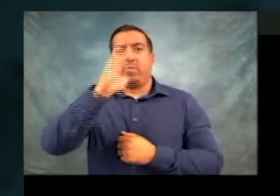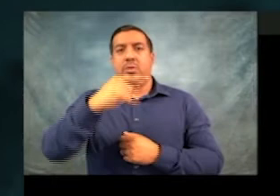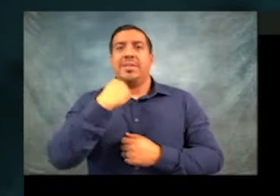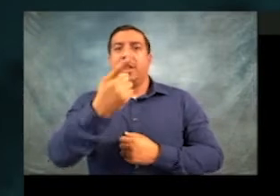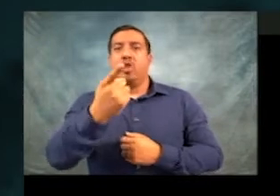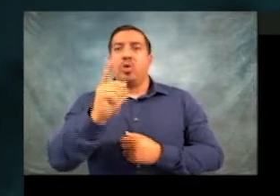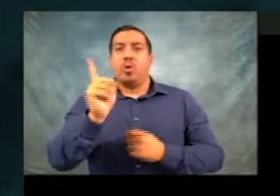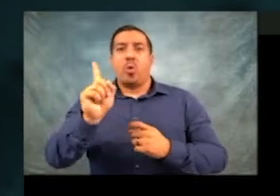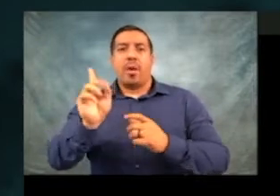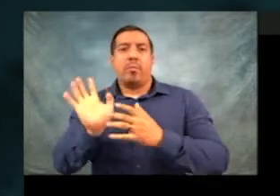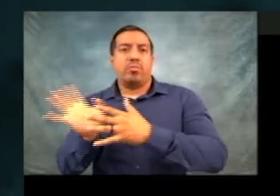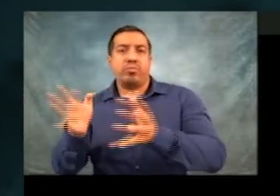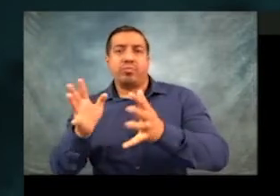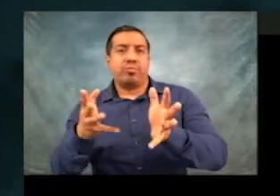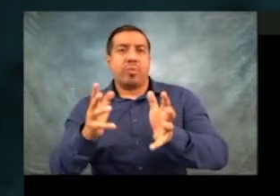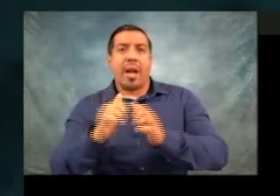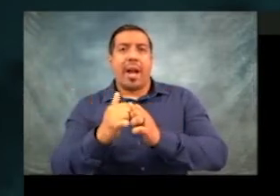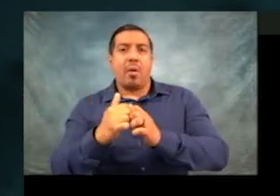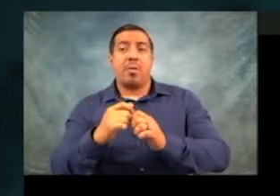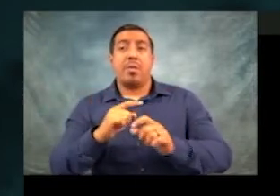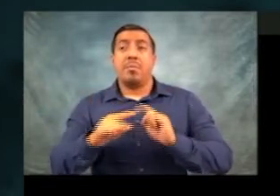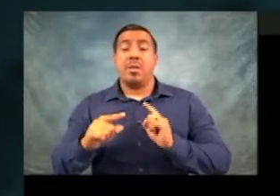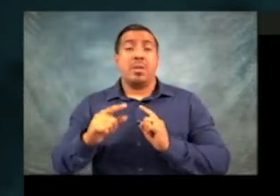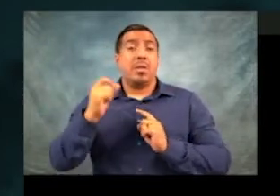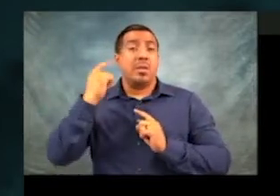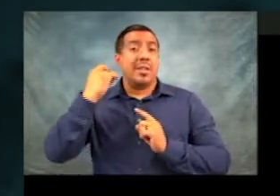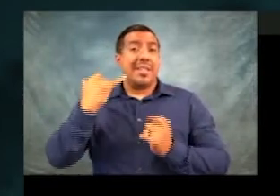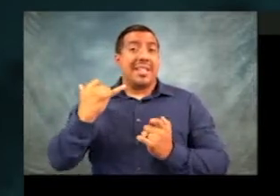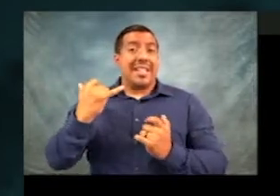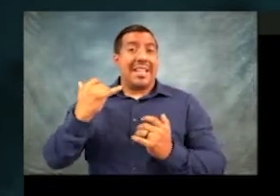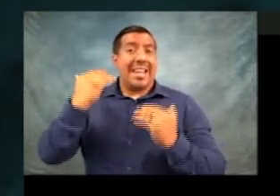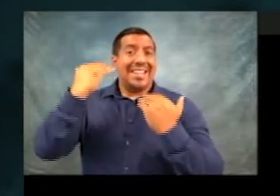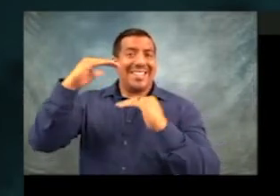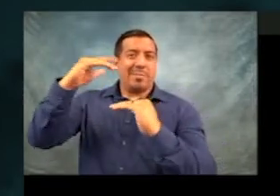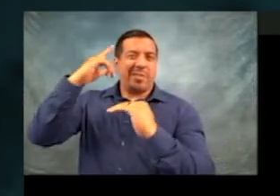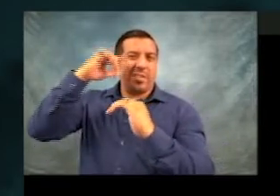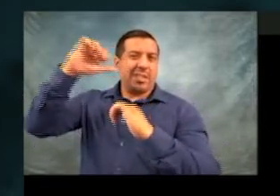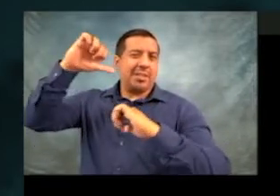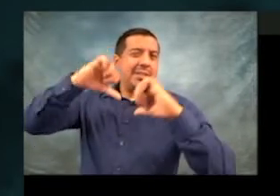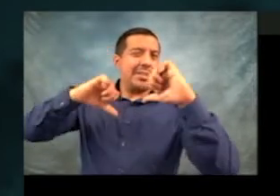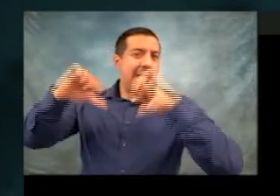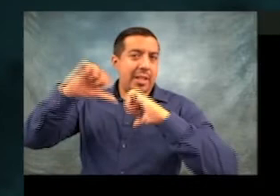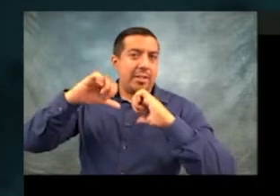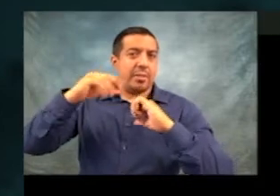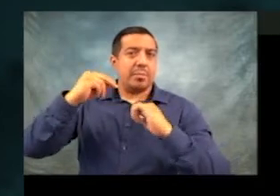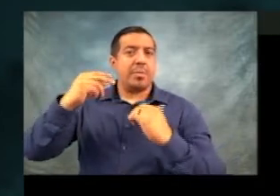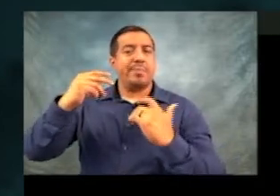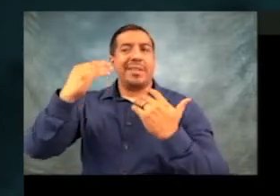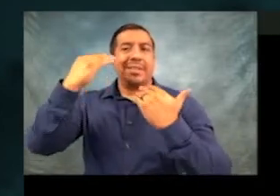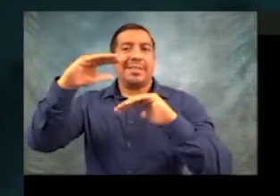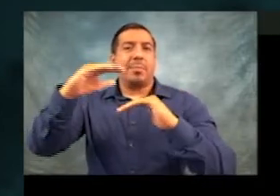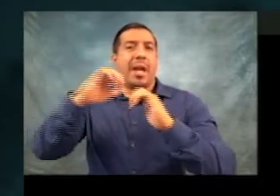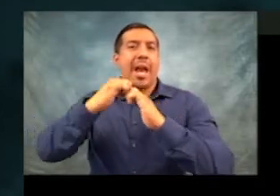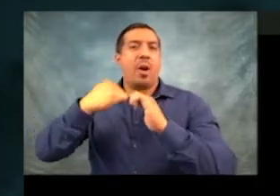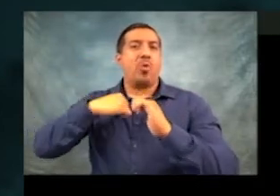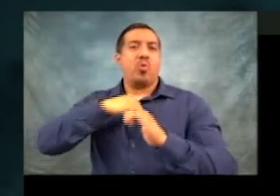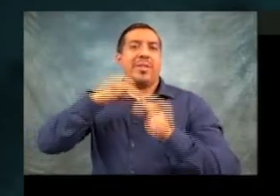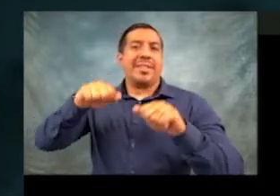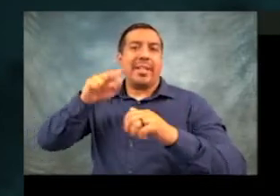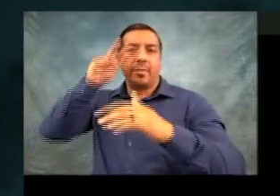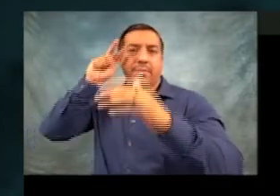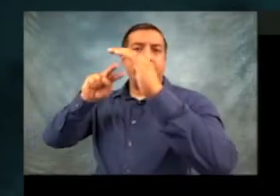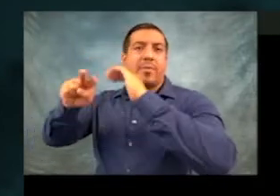straightforward. Unfortunately, the limits of science, specifically the limits of predictability of